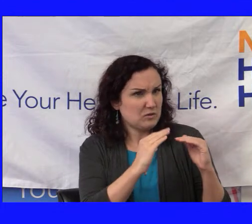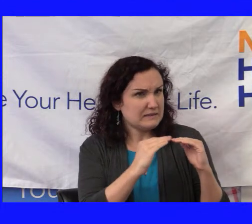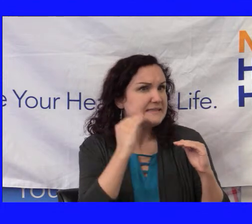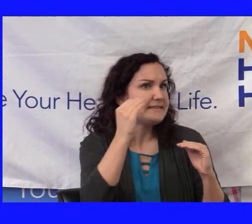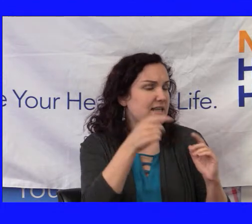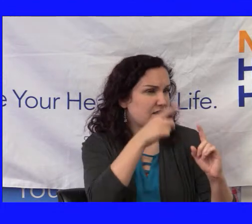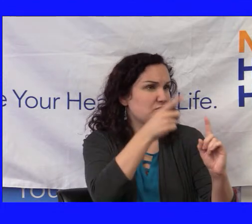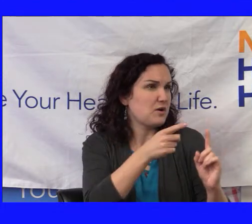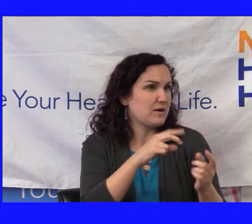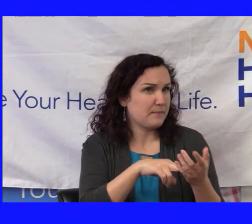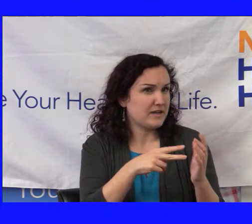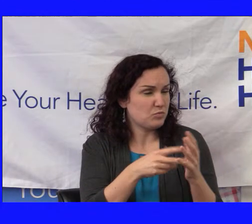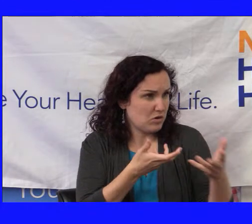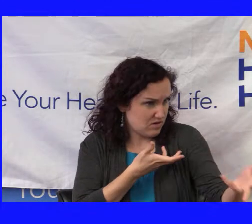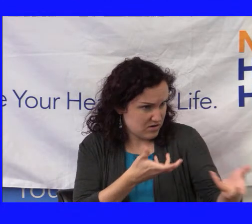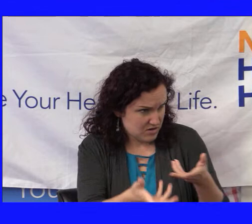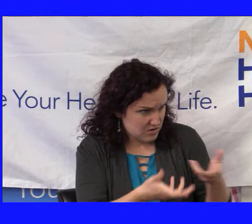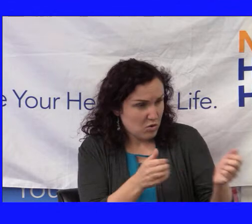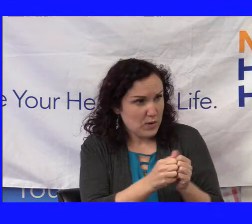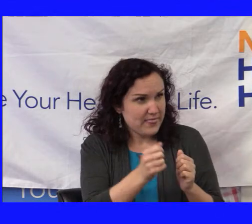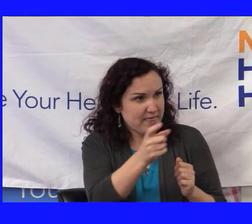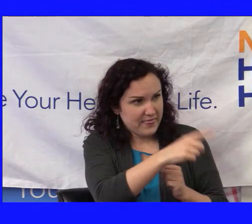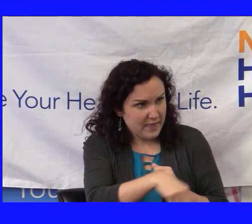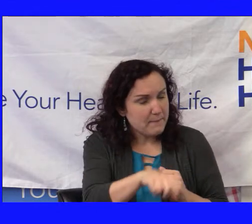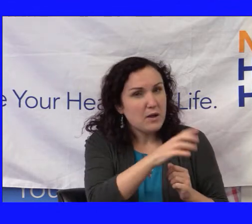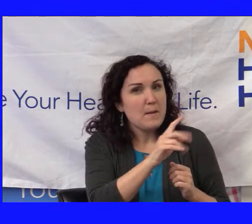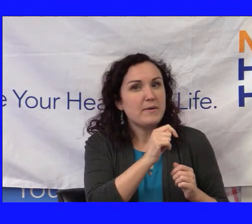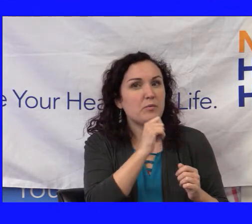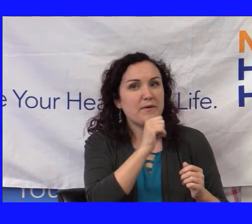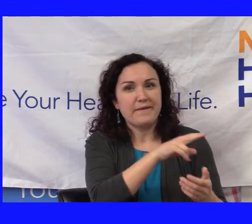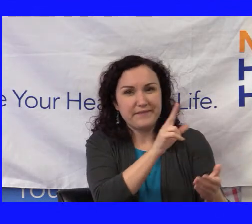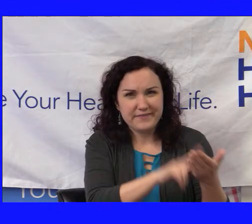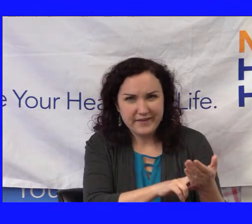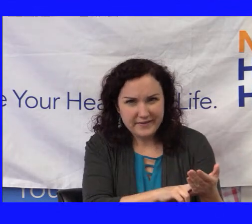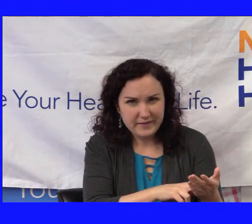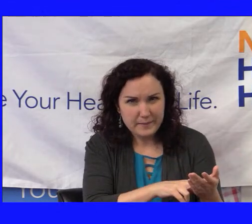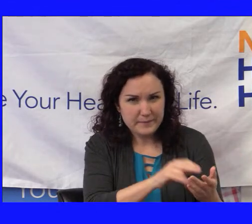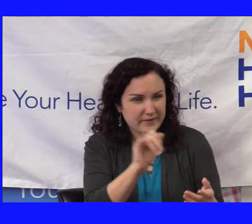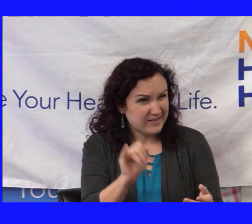we're talking to them, but we're not getting them enrolled. Is that?